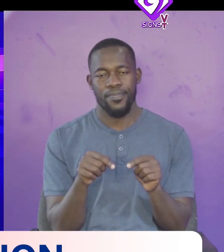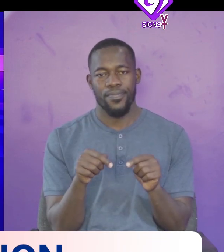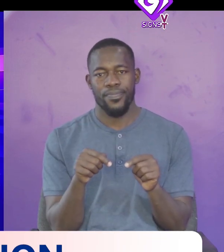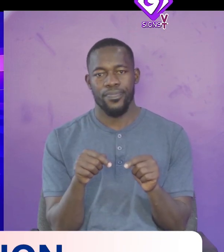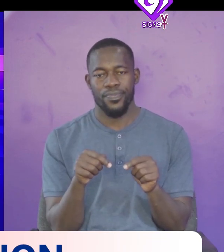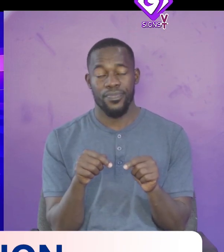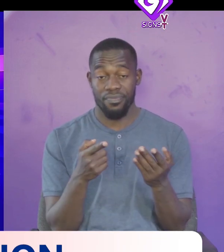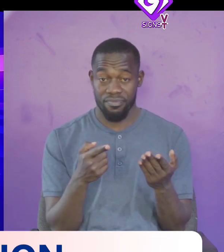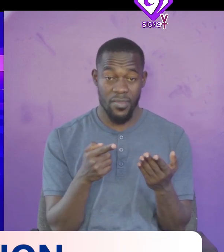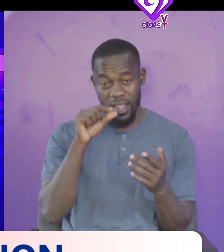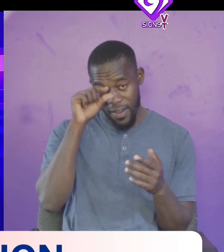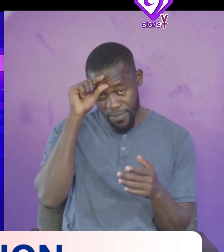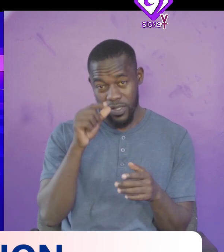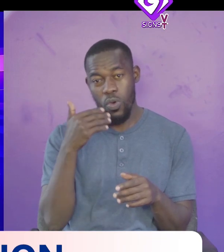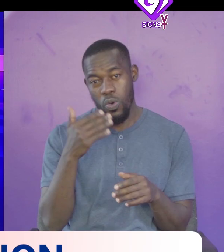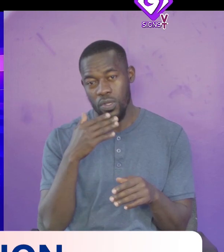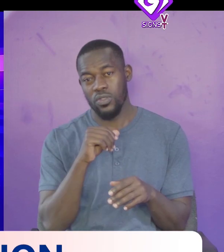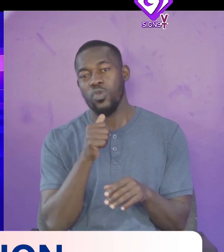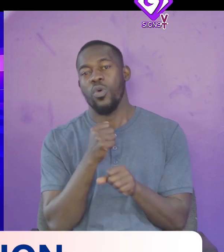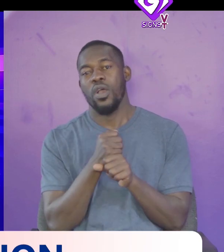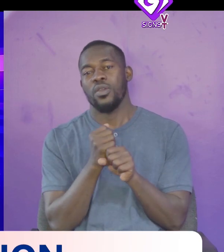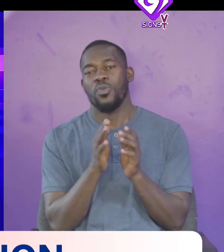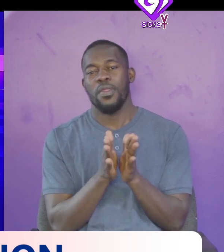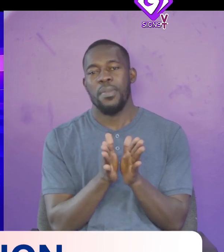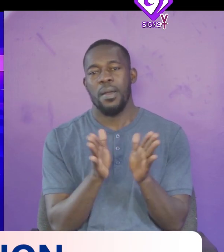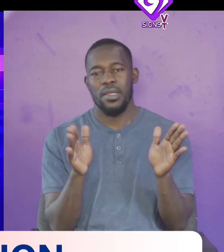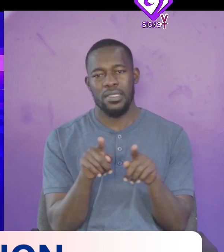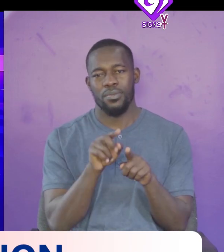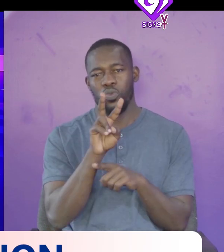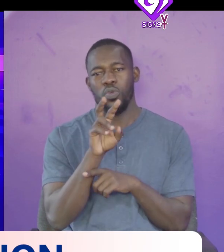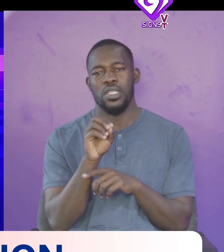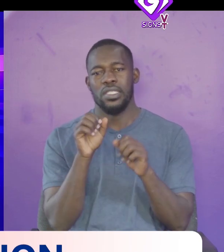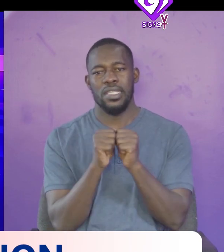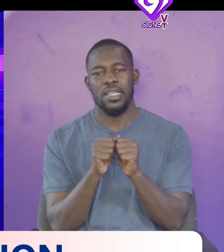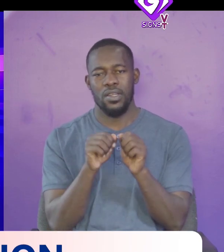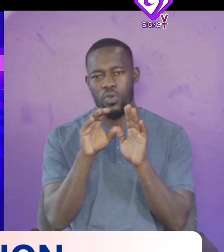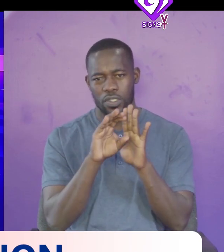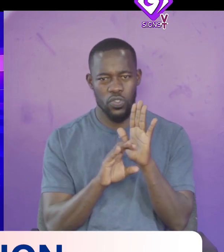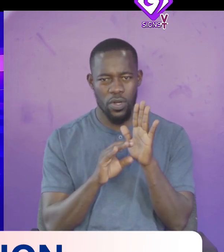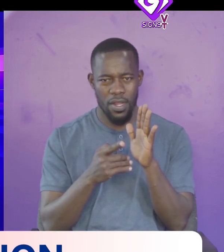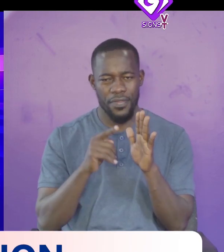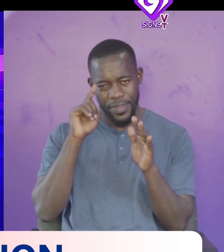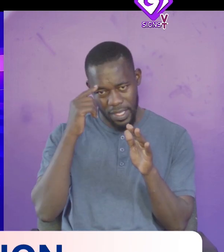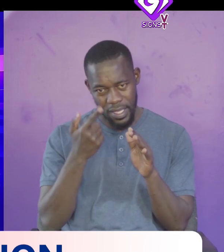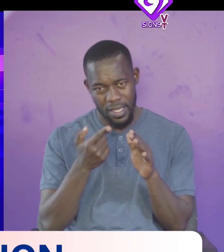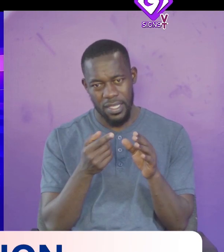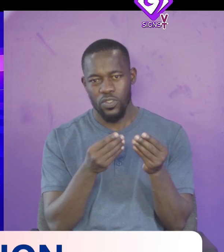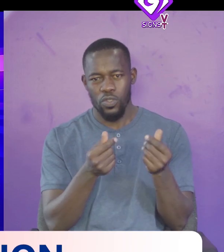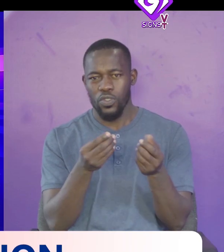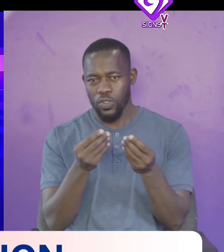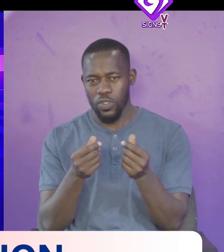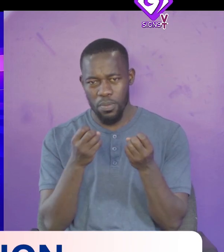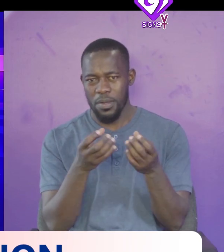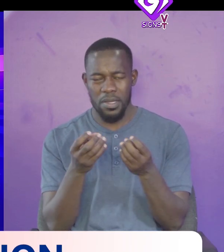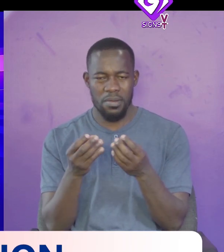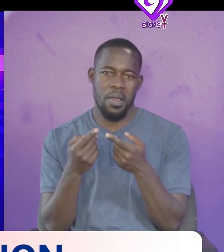with the people. We got the 2010 constitution and we hoped that we had sealed a lot of those loopholes. Right. And then